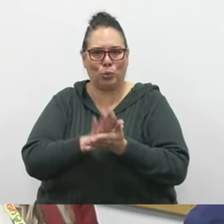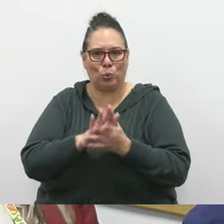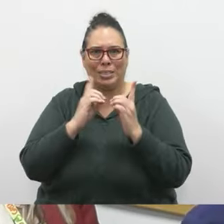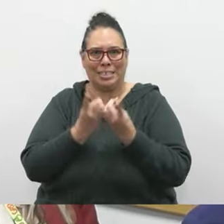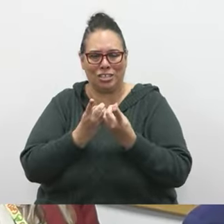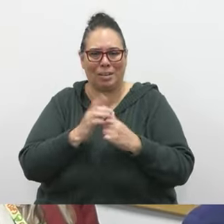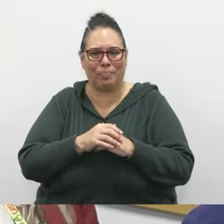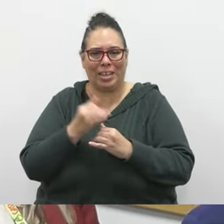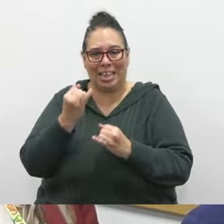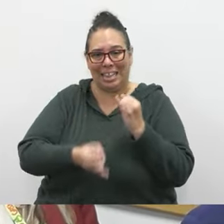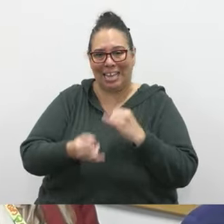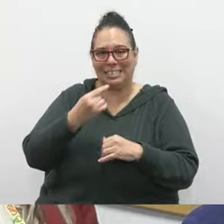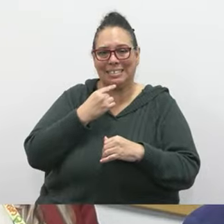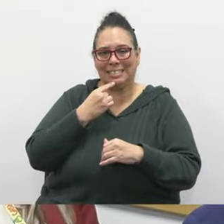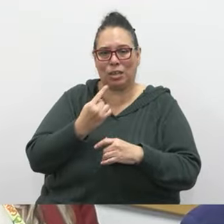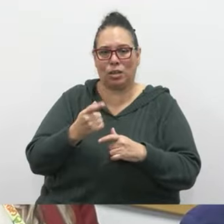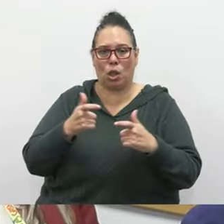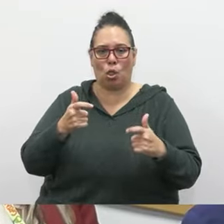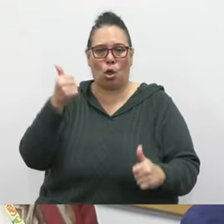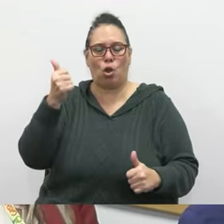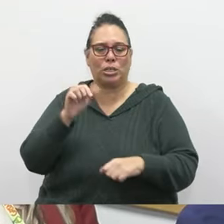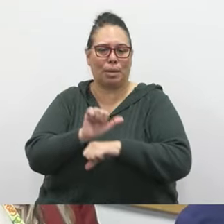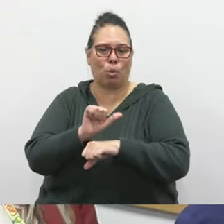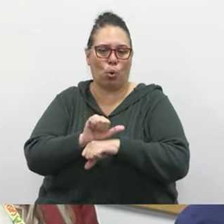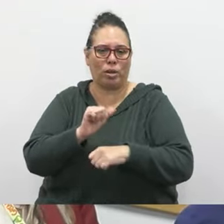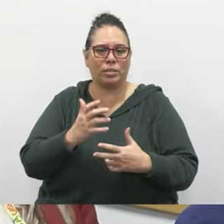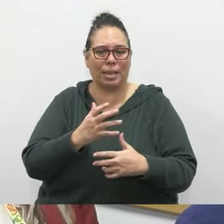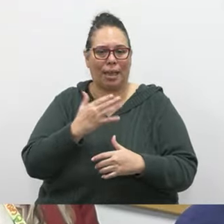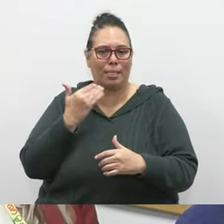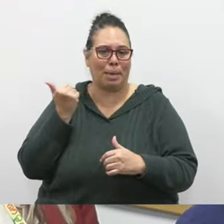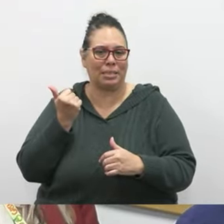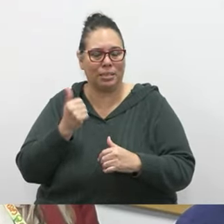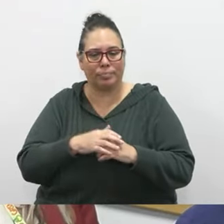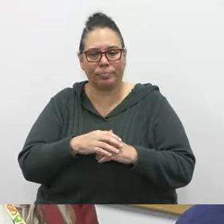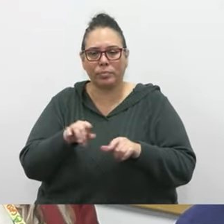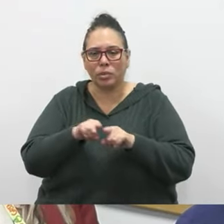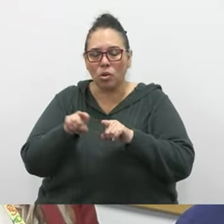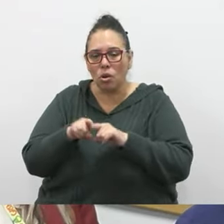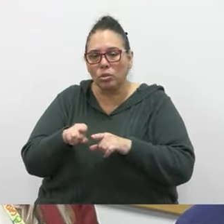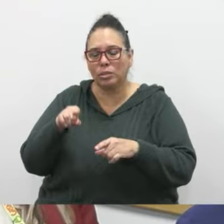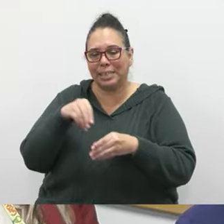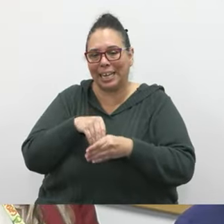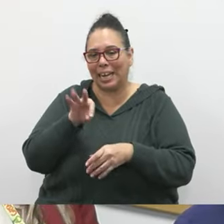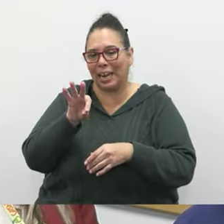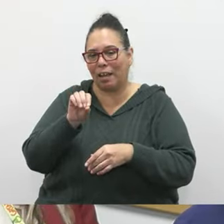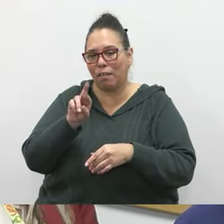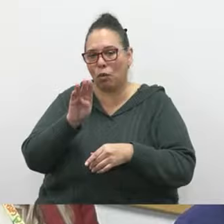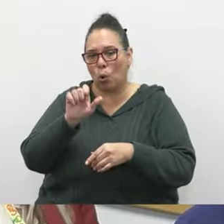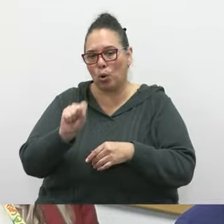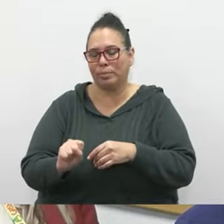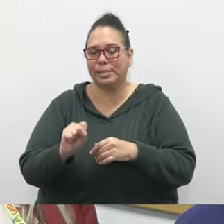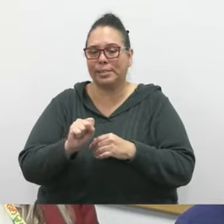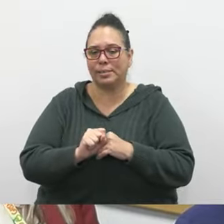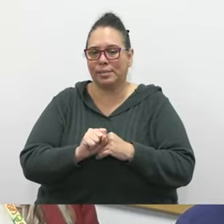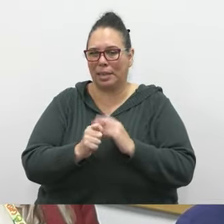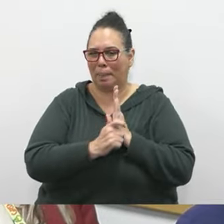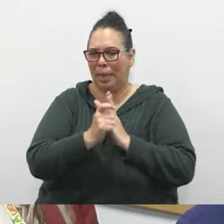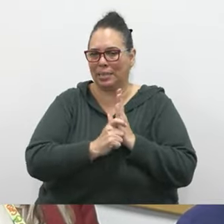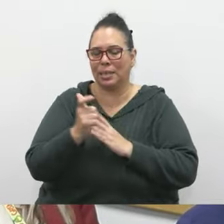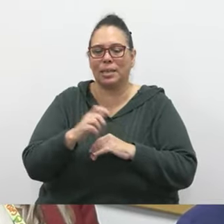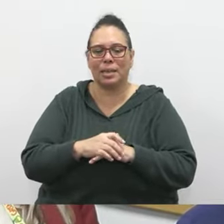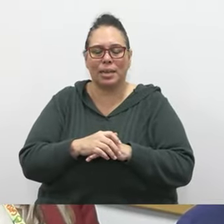Lastly, the district says it is one of the largest employers as well as one of the best, and it also appears in Forbes employment lists. A large part of this employment